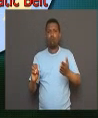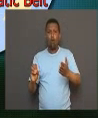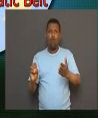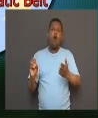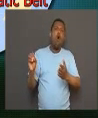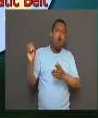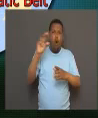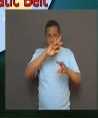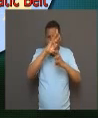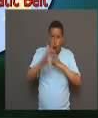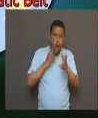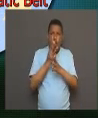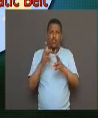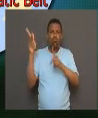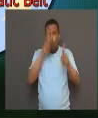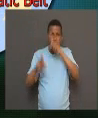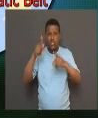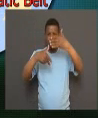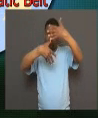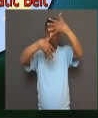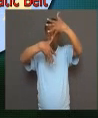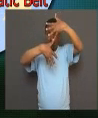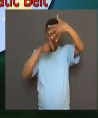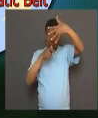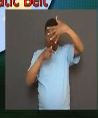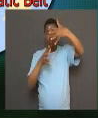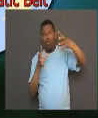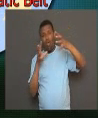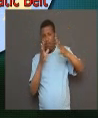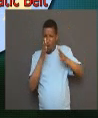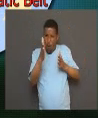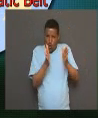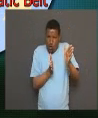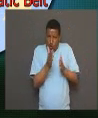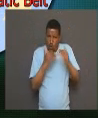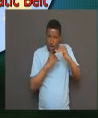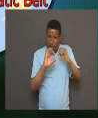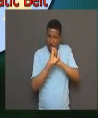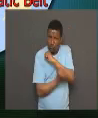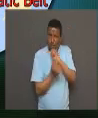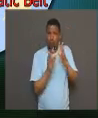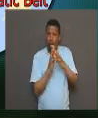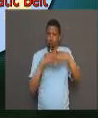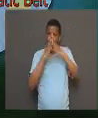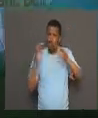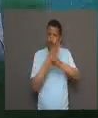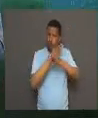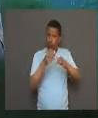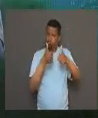population and is highly urbanized and industrialized.